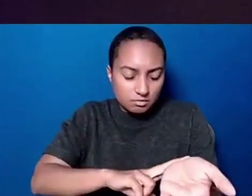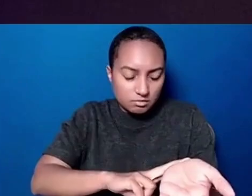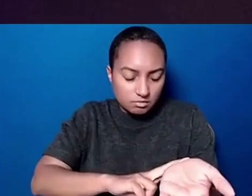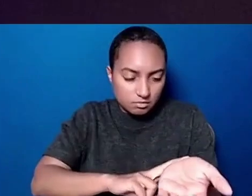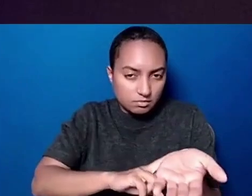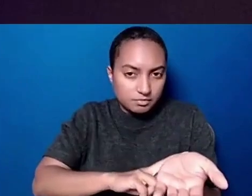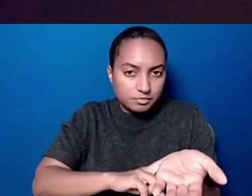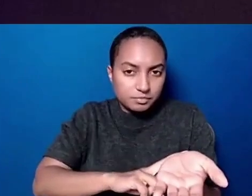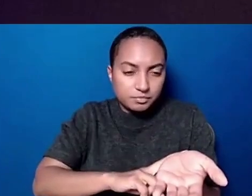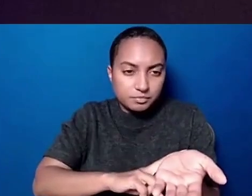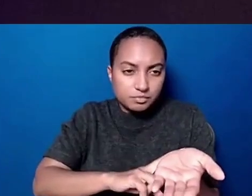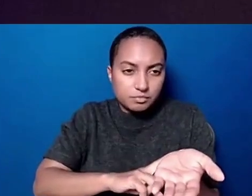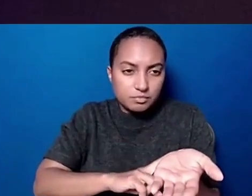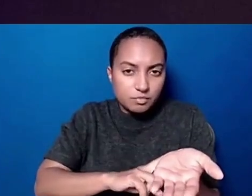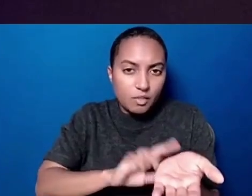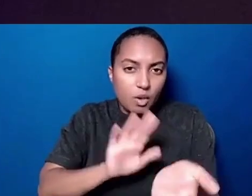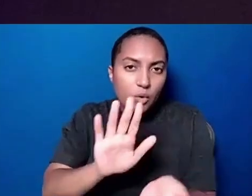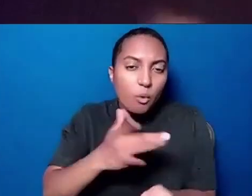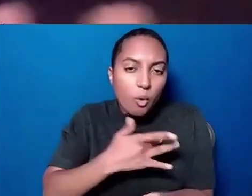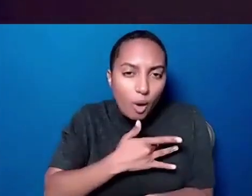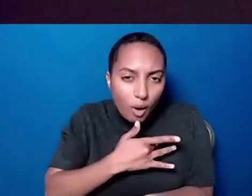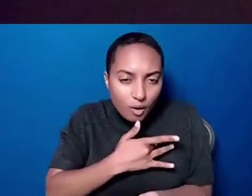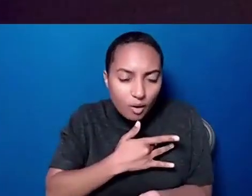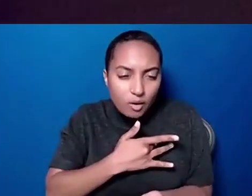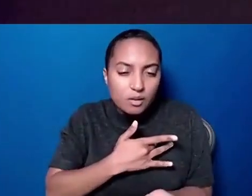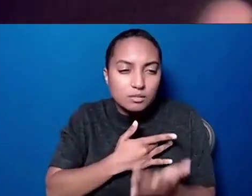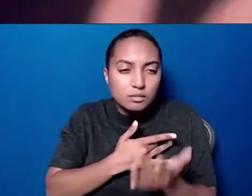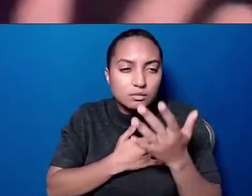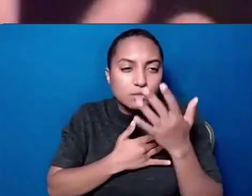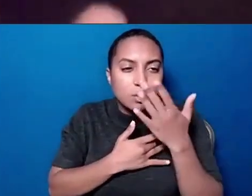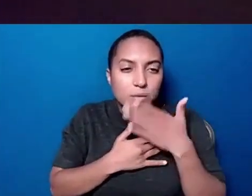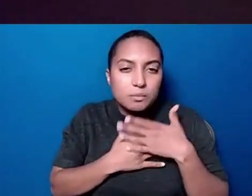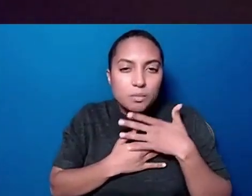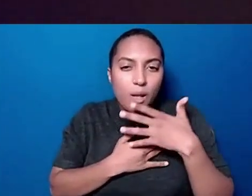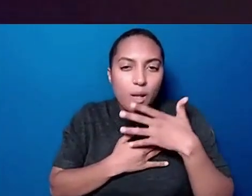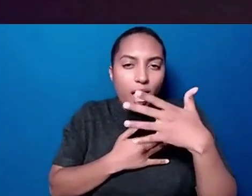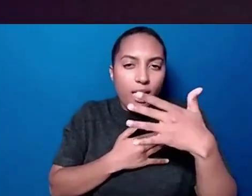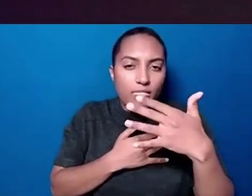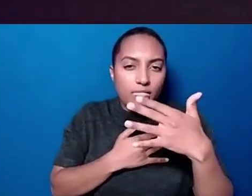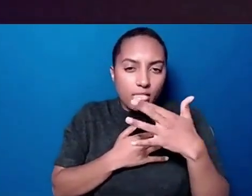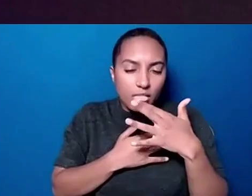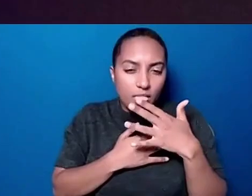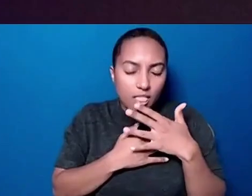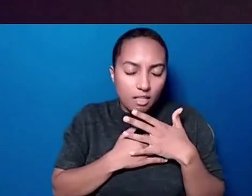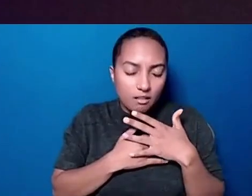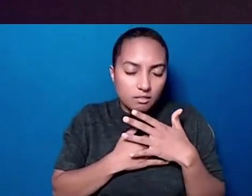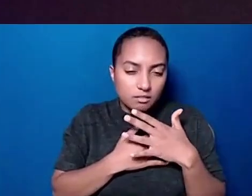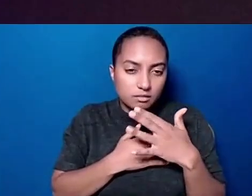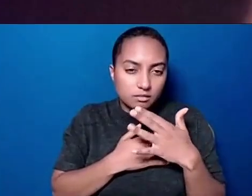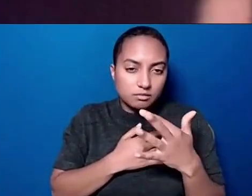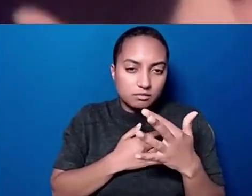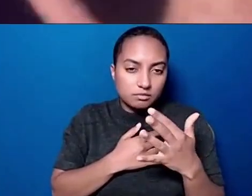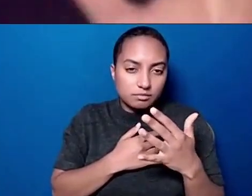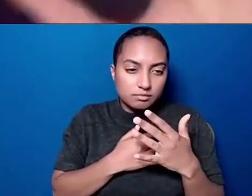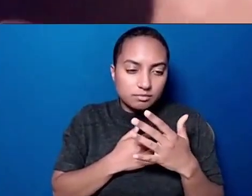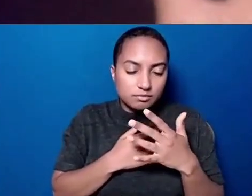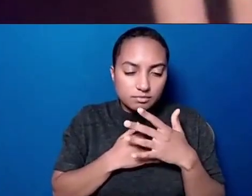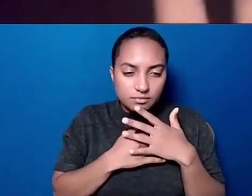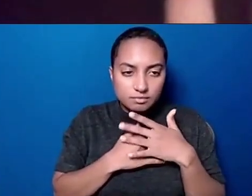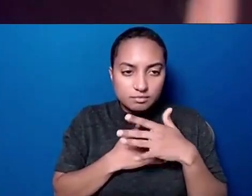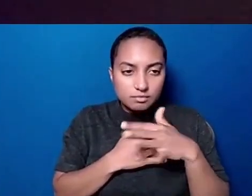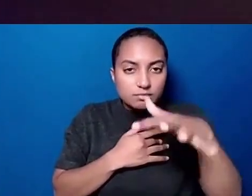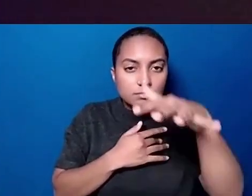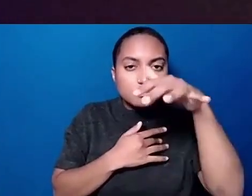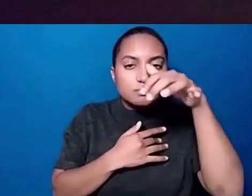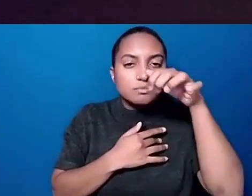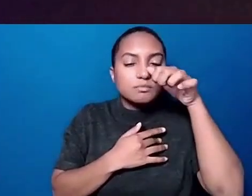Your heart and your breath. This is where we are going to live for a little while. Inhaling and